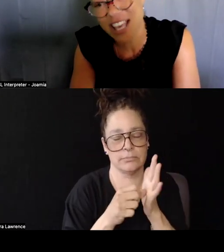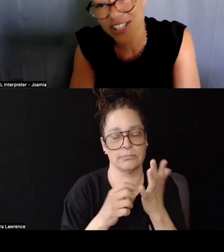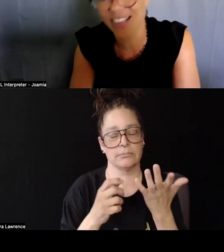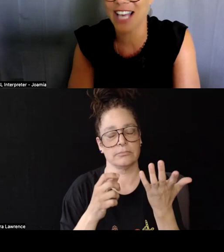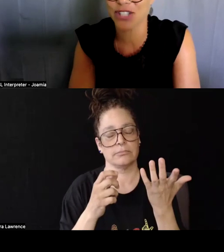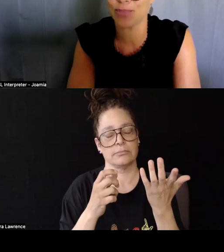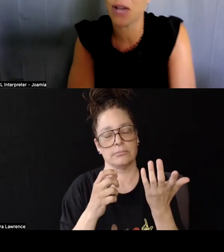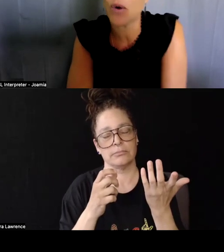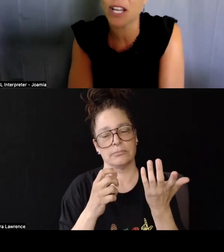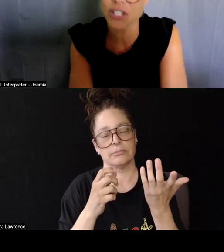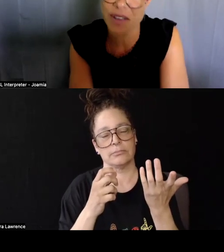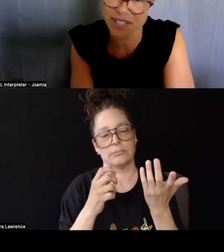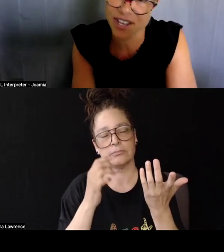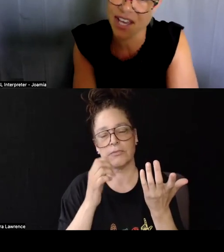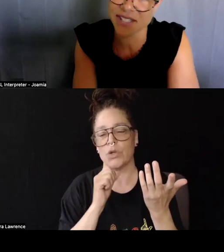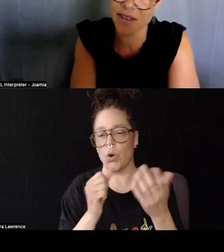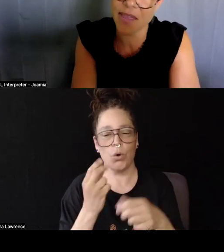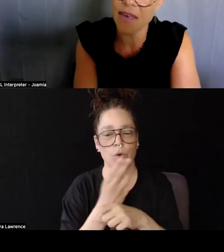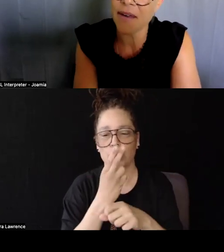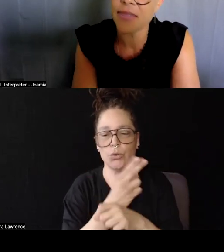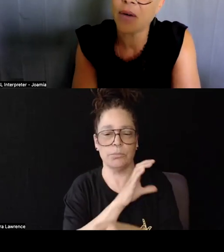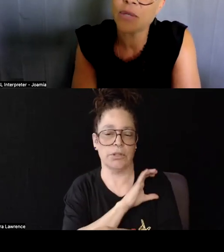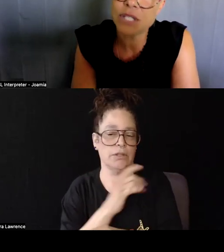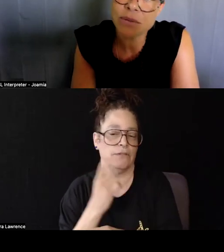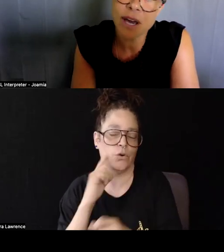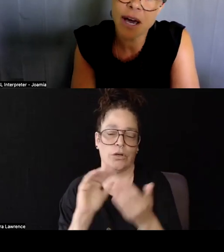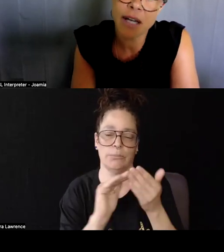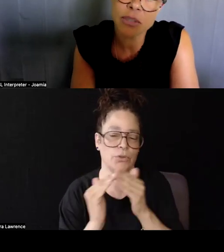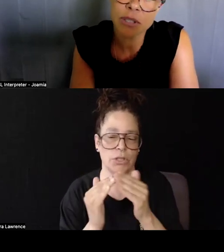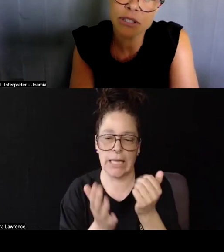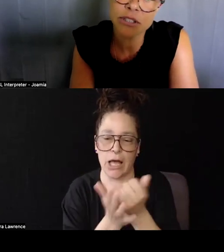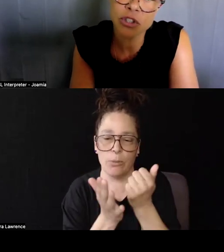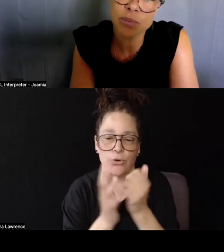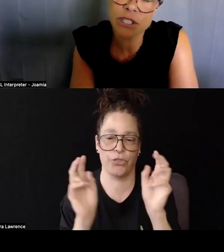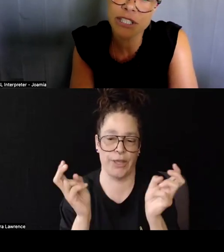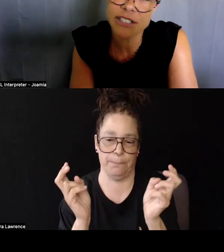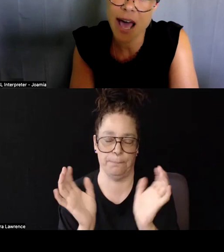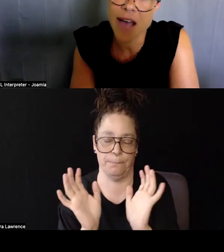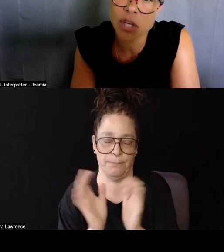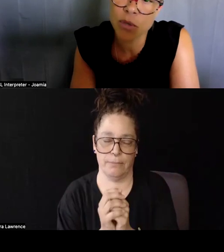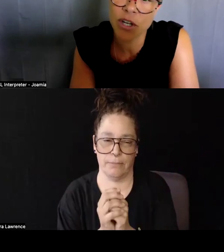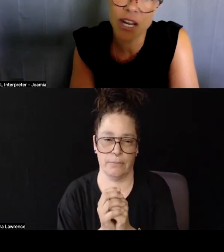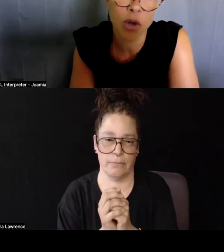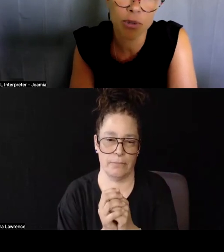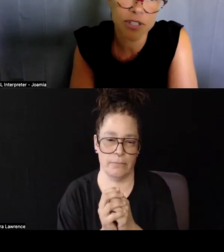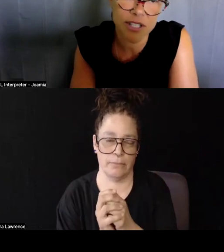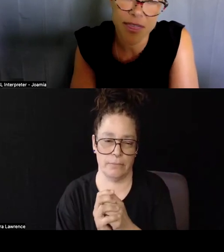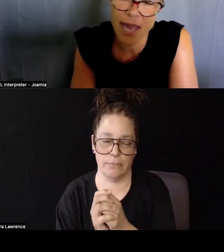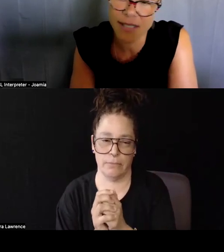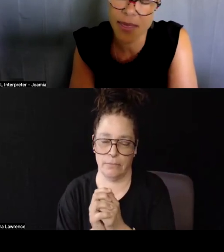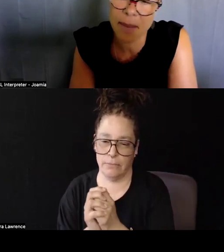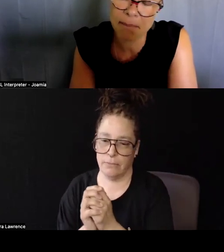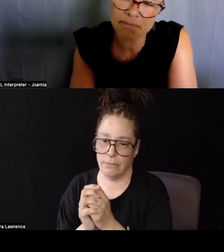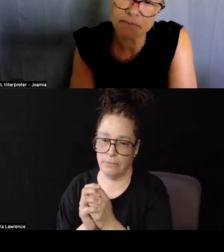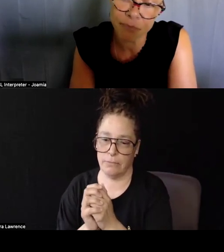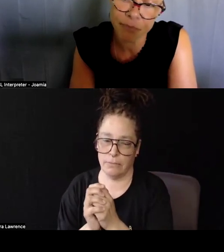police centers in the classroom, but I want to do emphasize that we do not use police as community helpers as